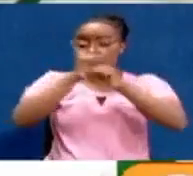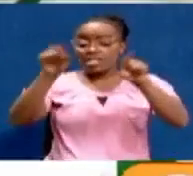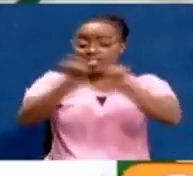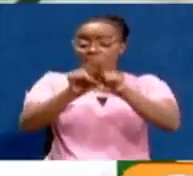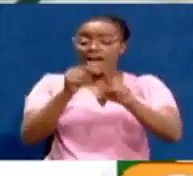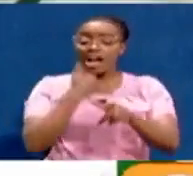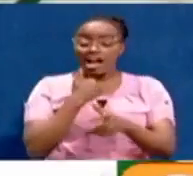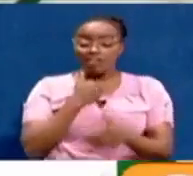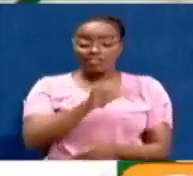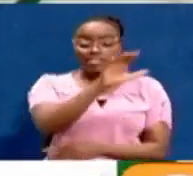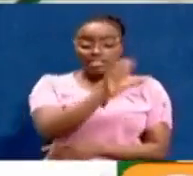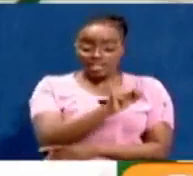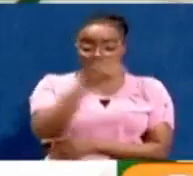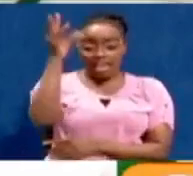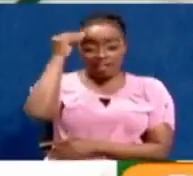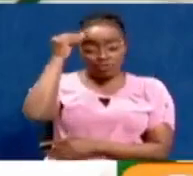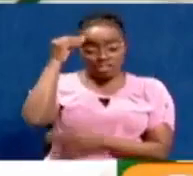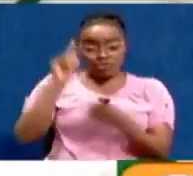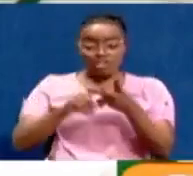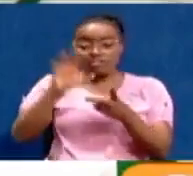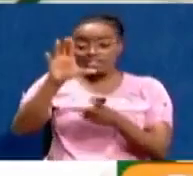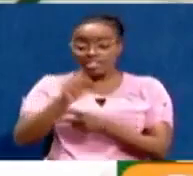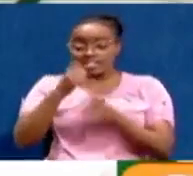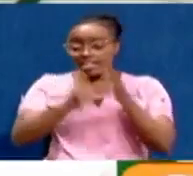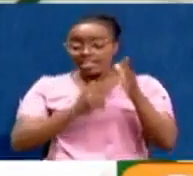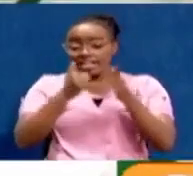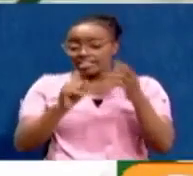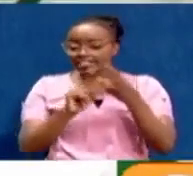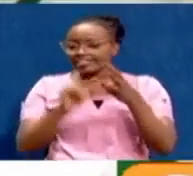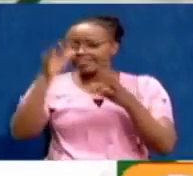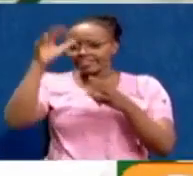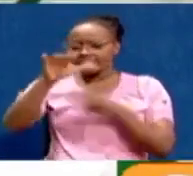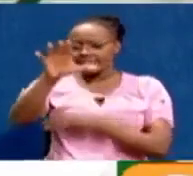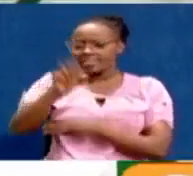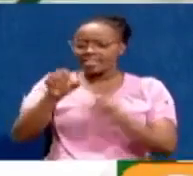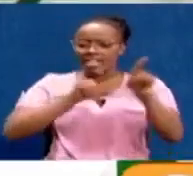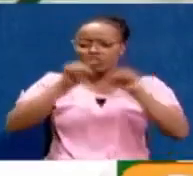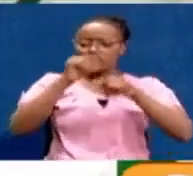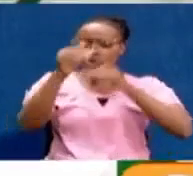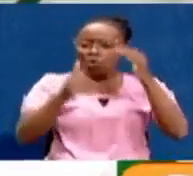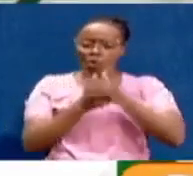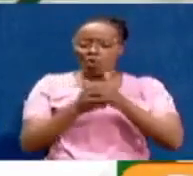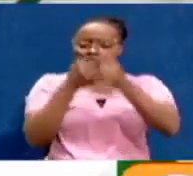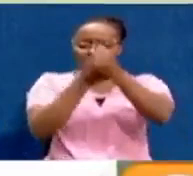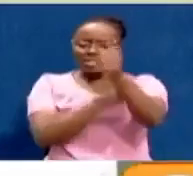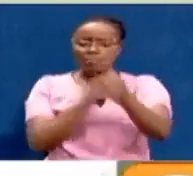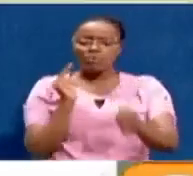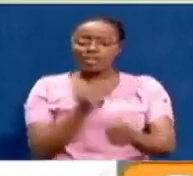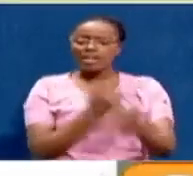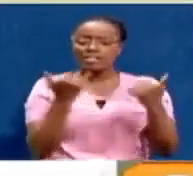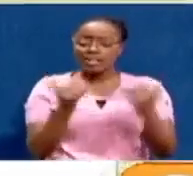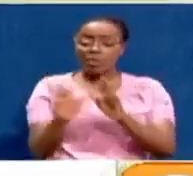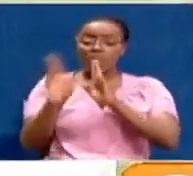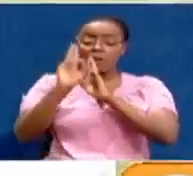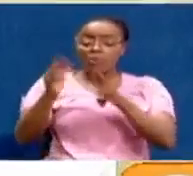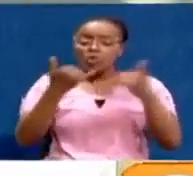We have CSS education, CS industries, CS transport, and they are all supporting us now. The